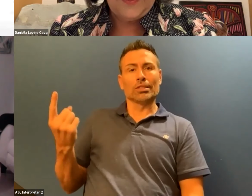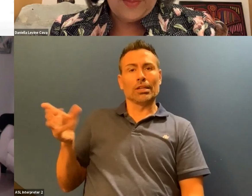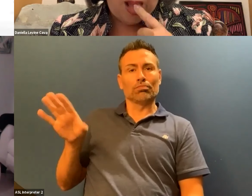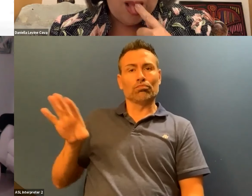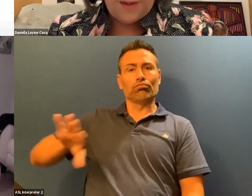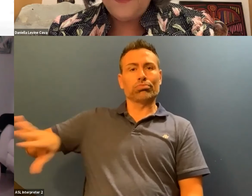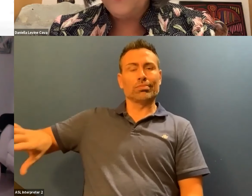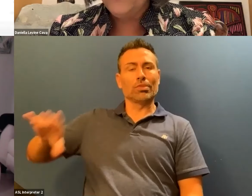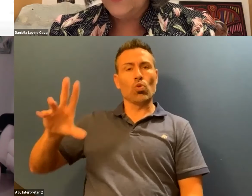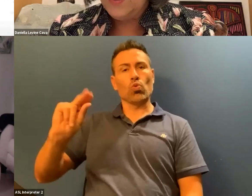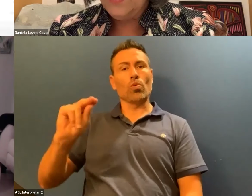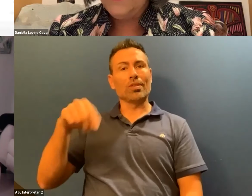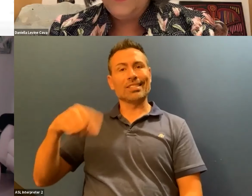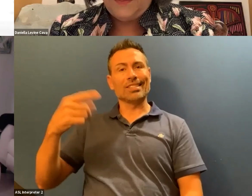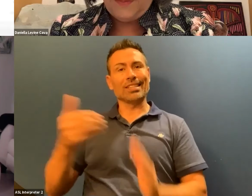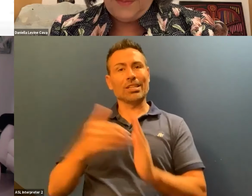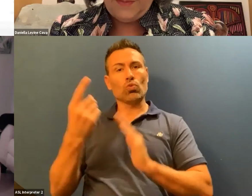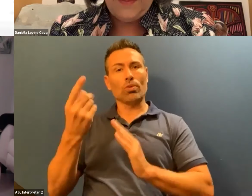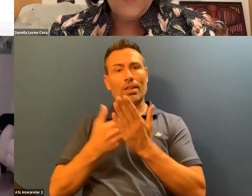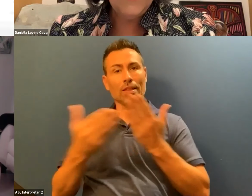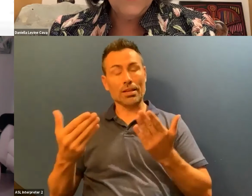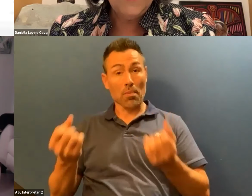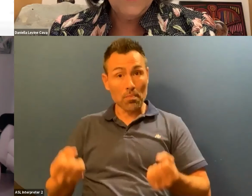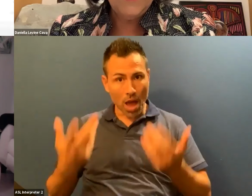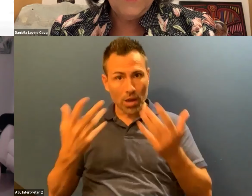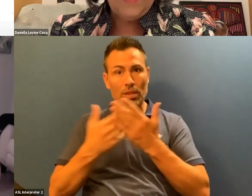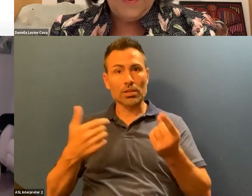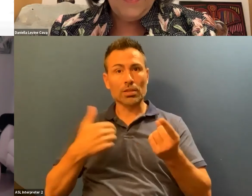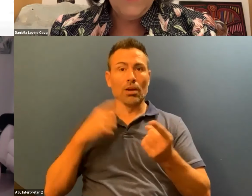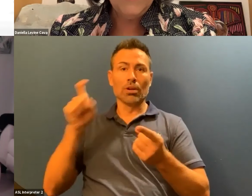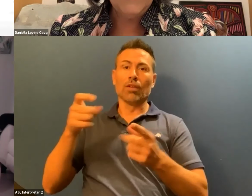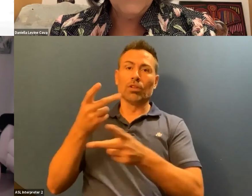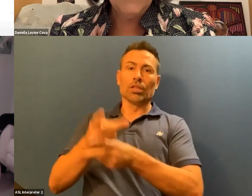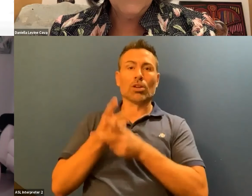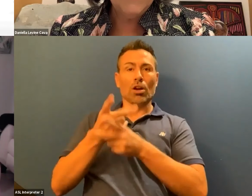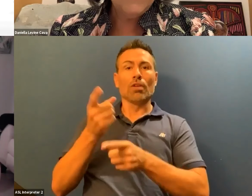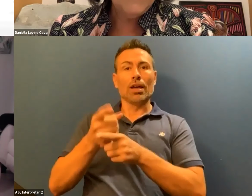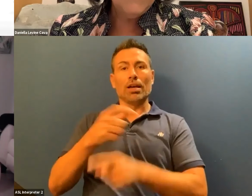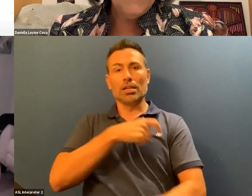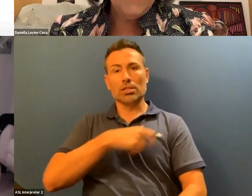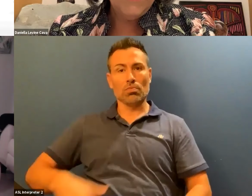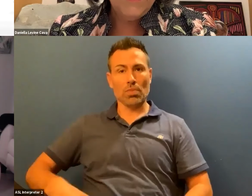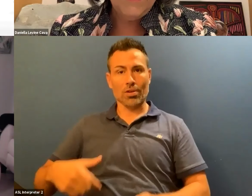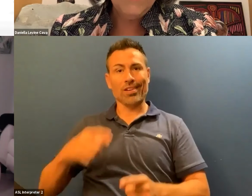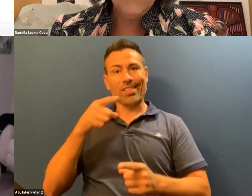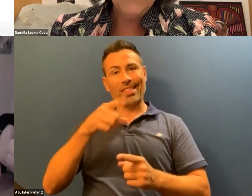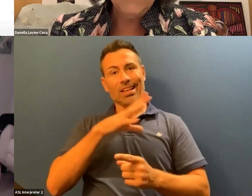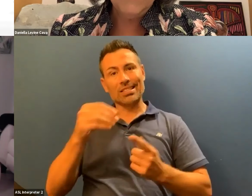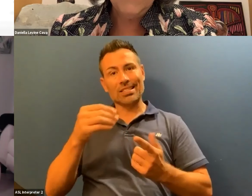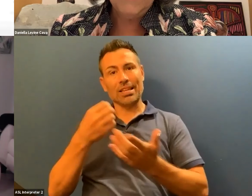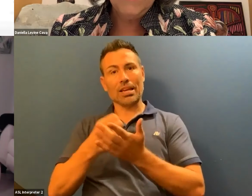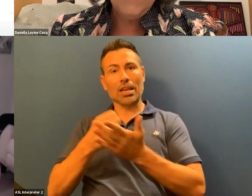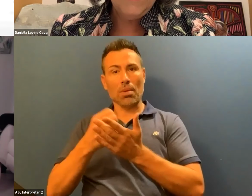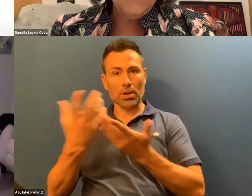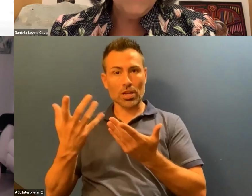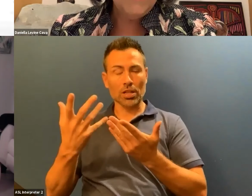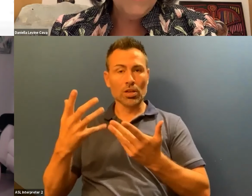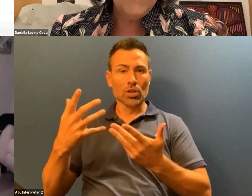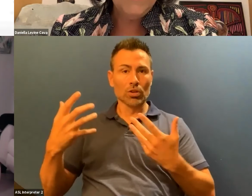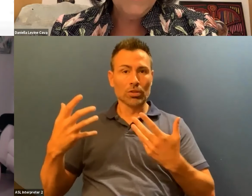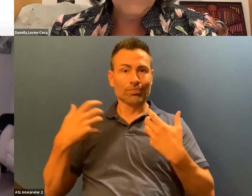that I, as mayor, are going to have to handle, not only is the economic recovery, deal with these issues of the laterals and deal with the issues